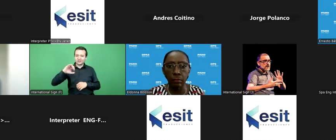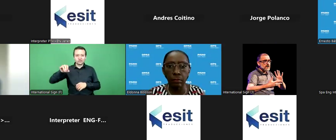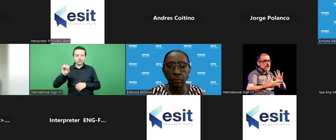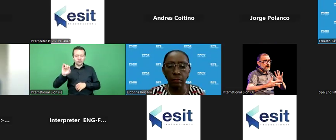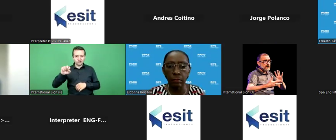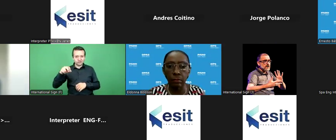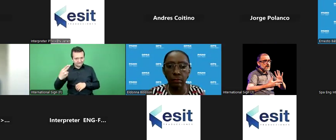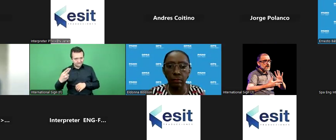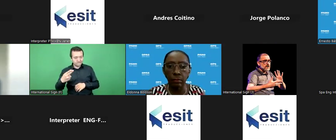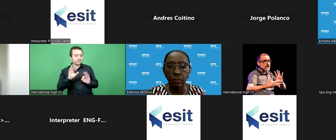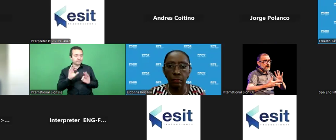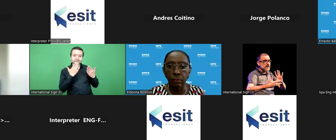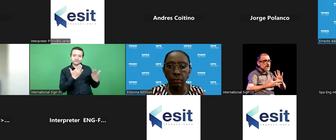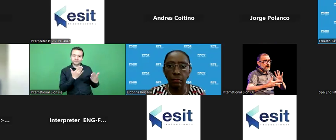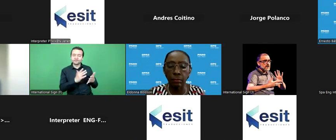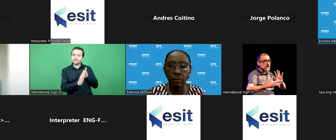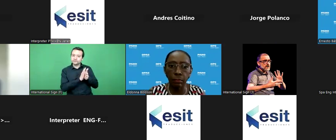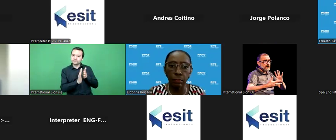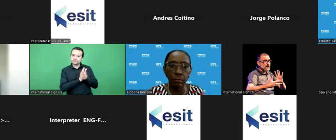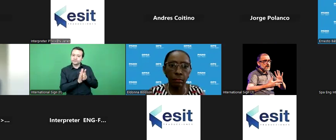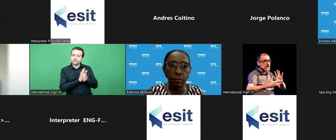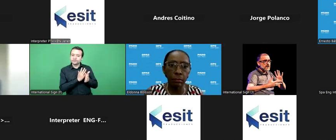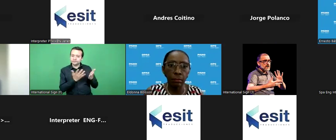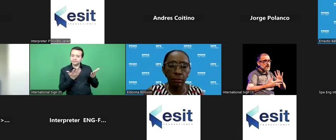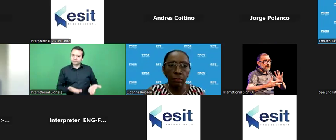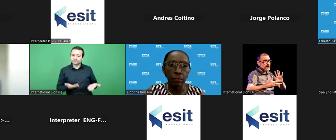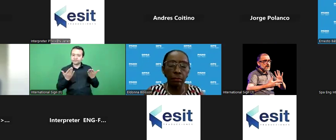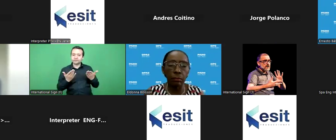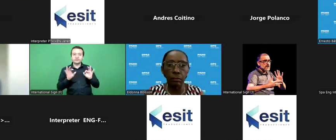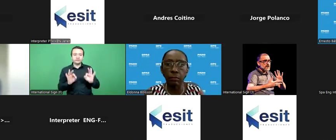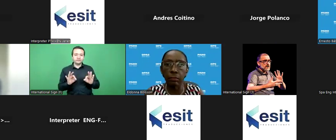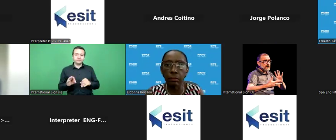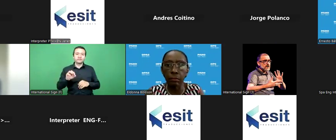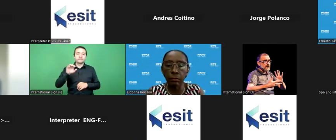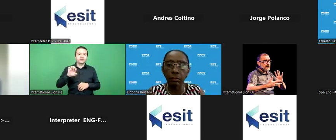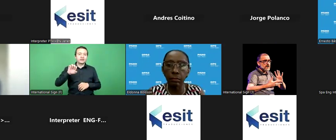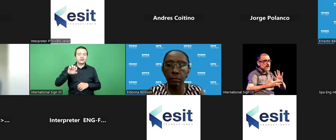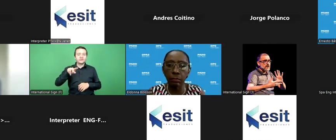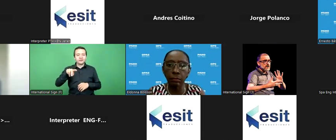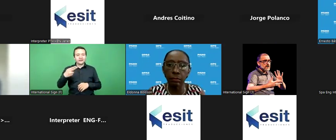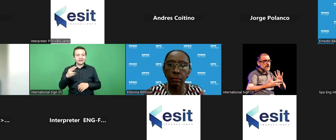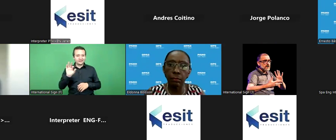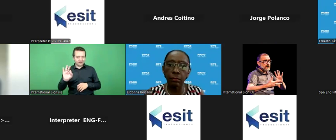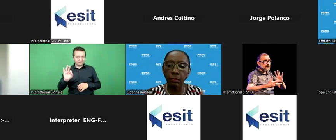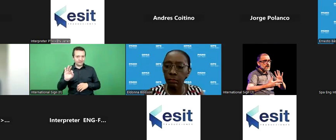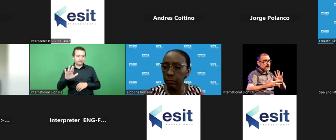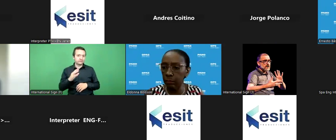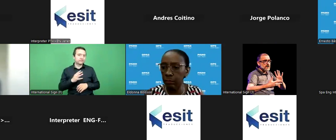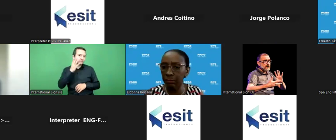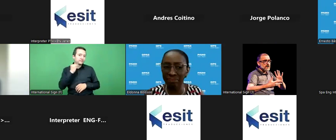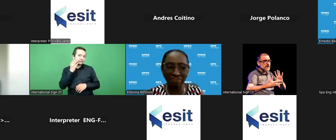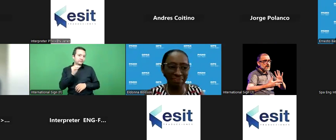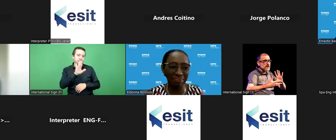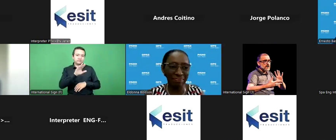the implementation of the EPHF and the experience that we had in Antigua and Barbuda. So we're short of time, so